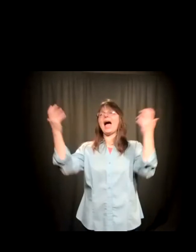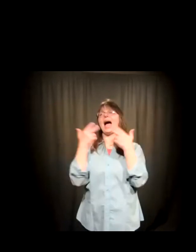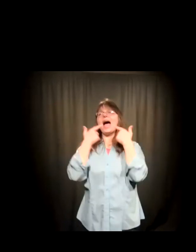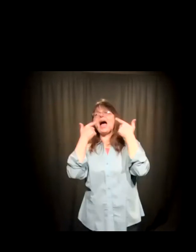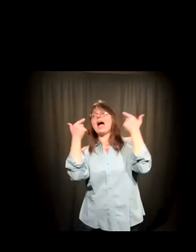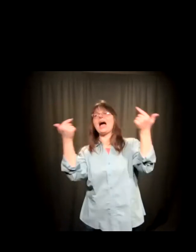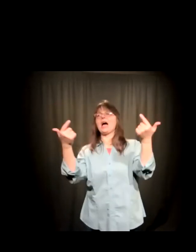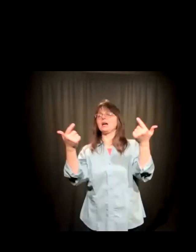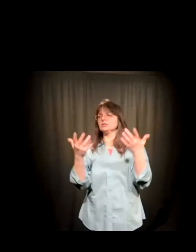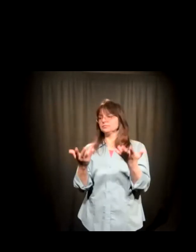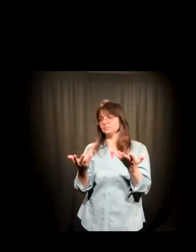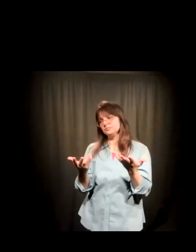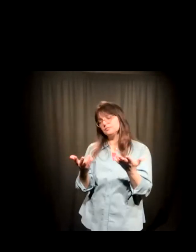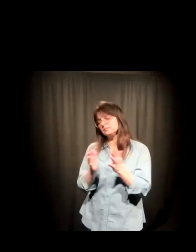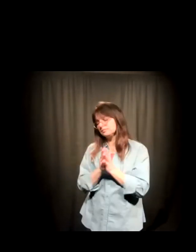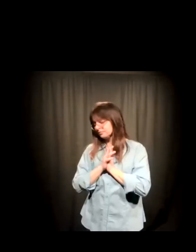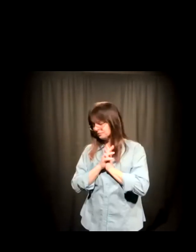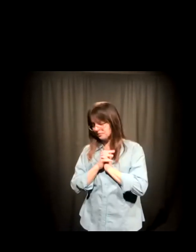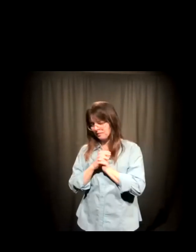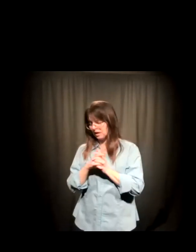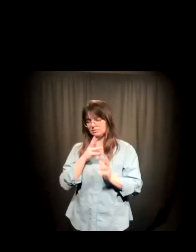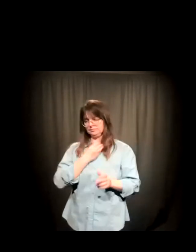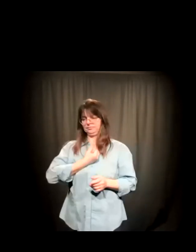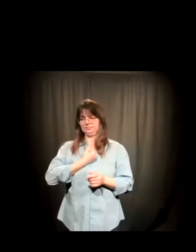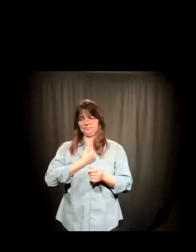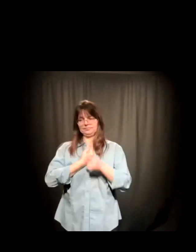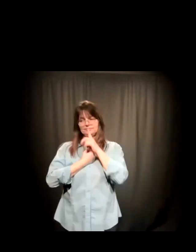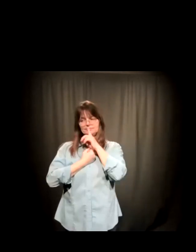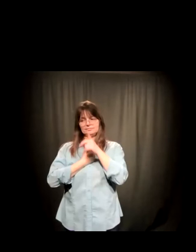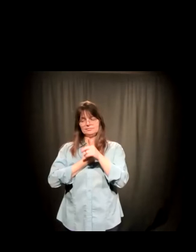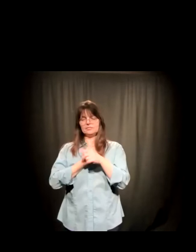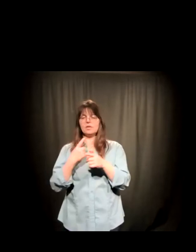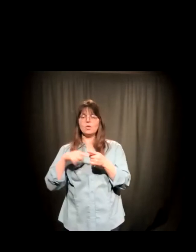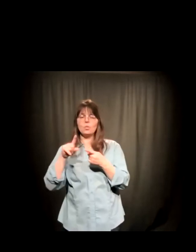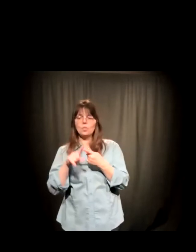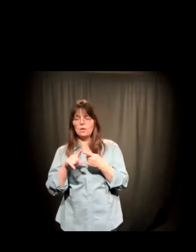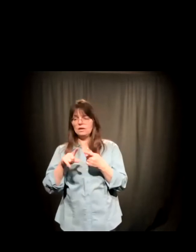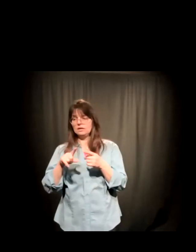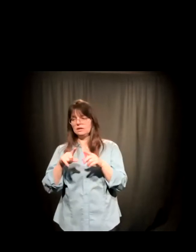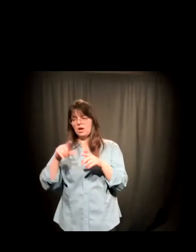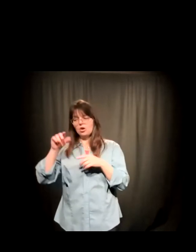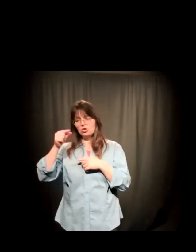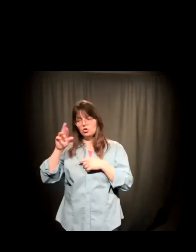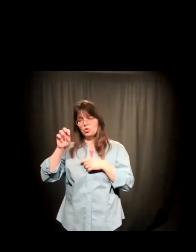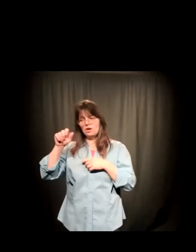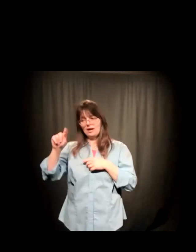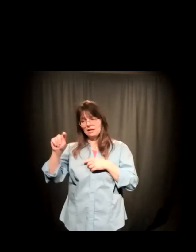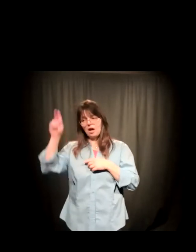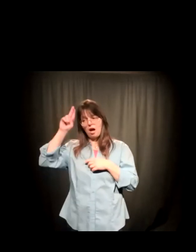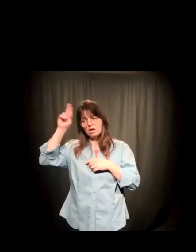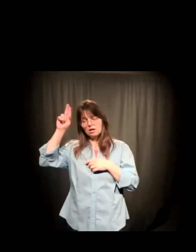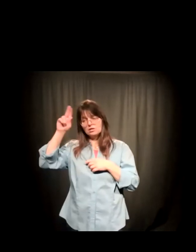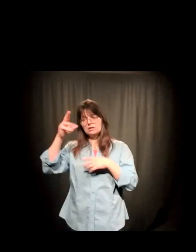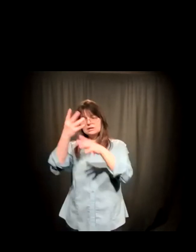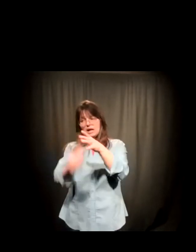When her husband, my great uncle, died, we tried to call her, but she wouldn't respond.